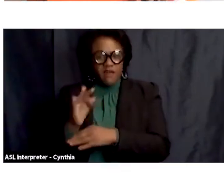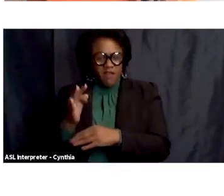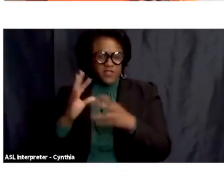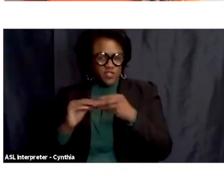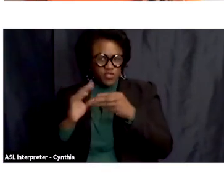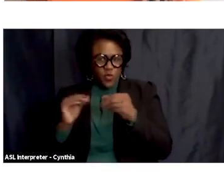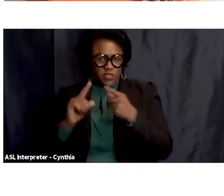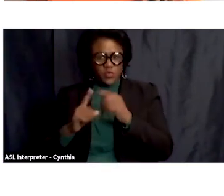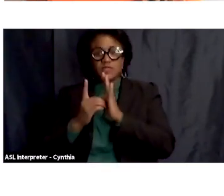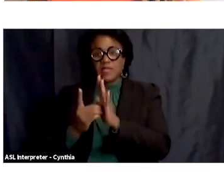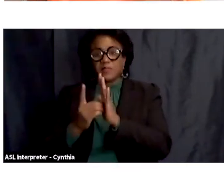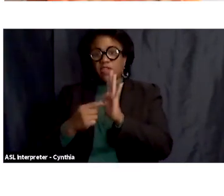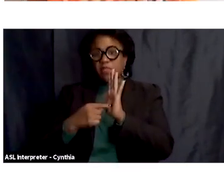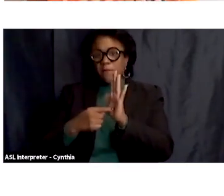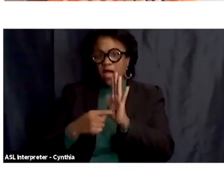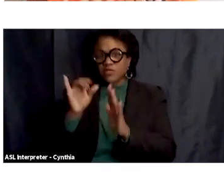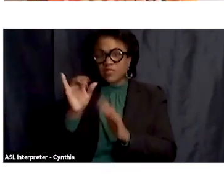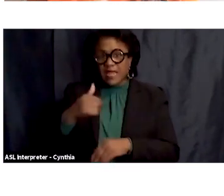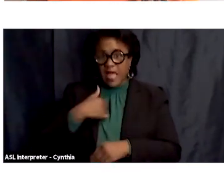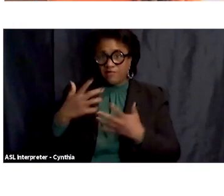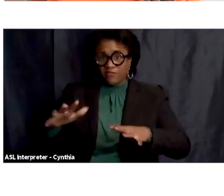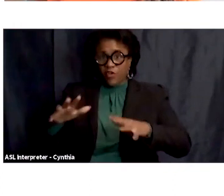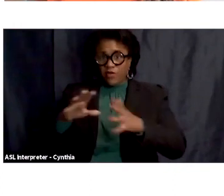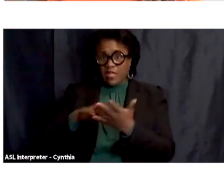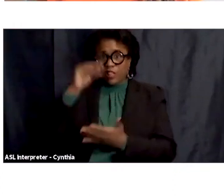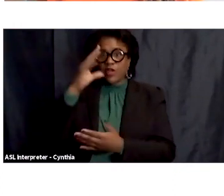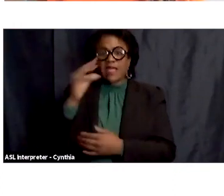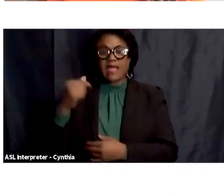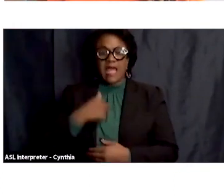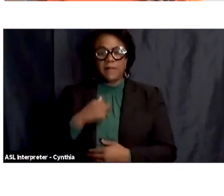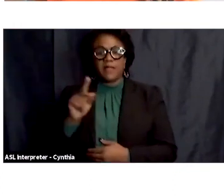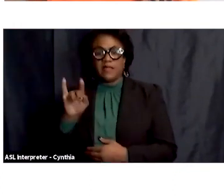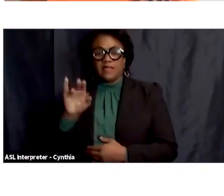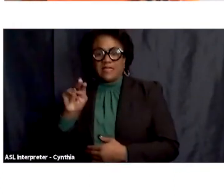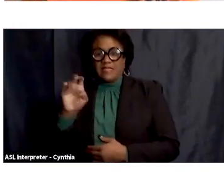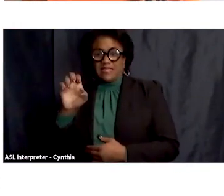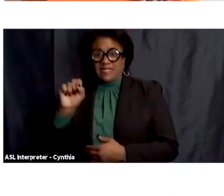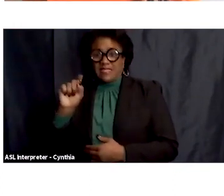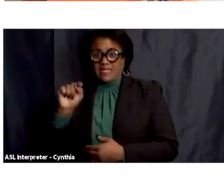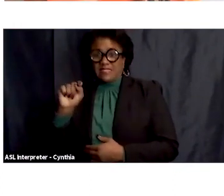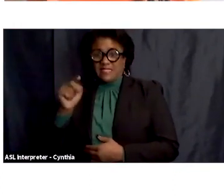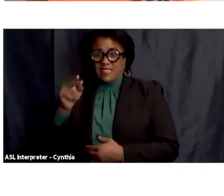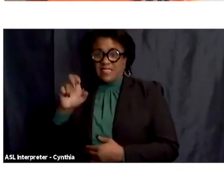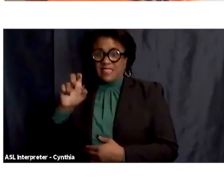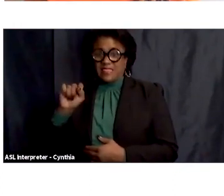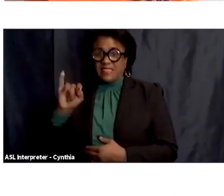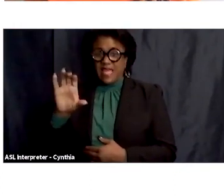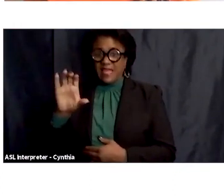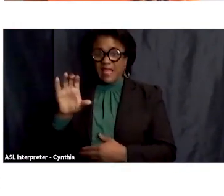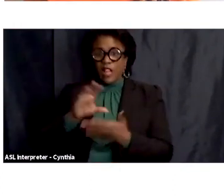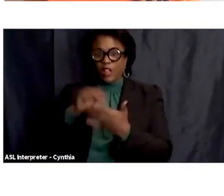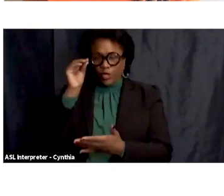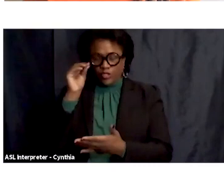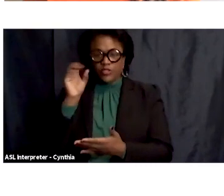models that I've learned. And I'm also a kinesthetic learner. So that's really the best way that I'm able to share the ways that